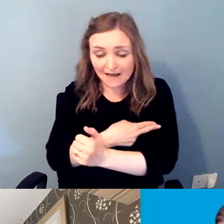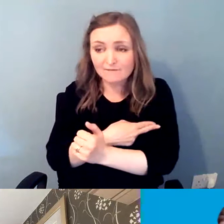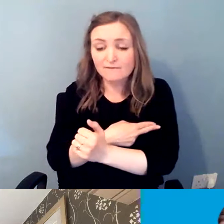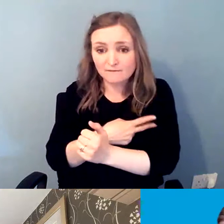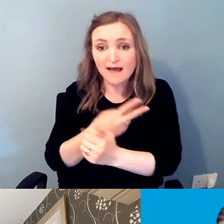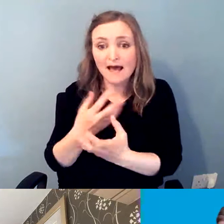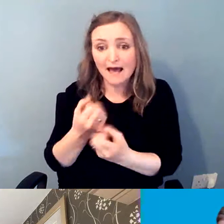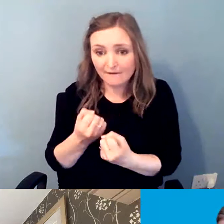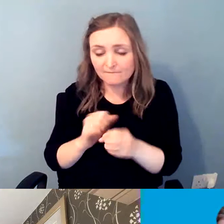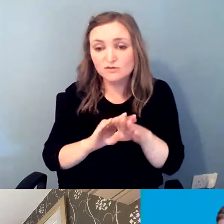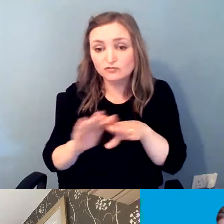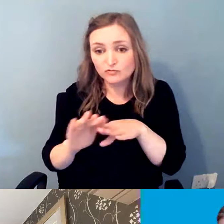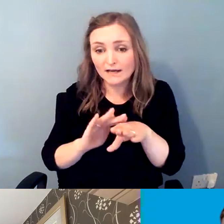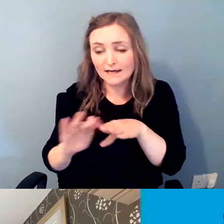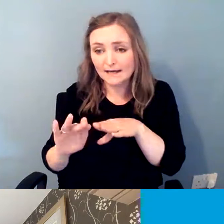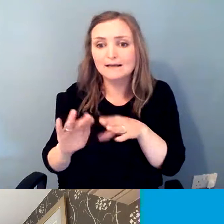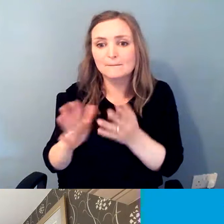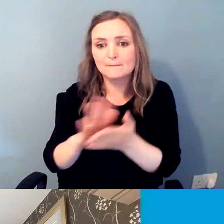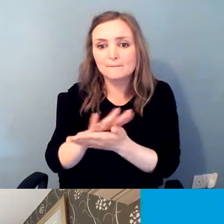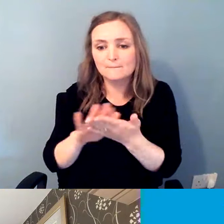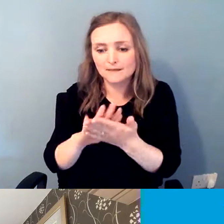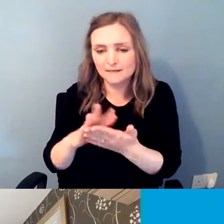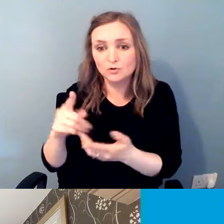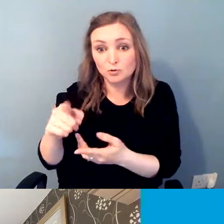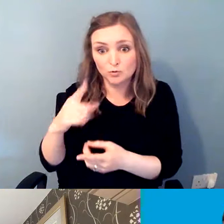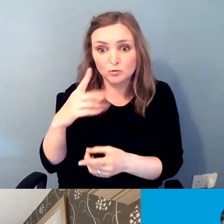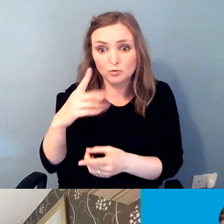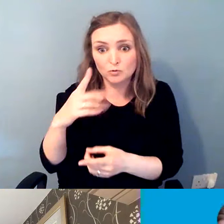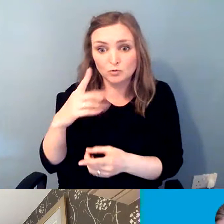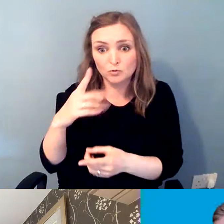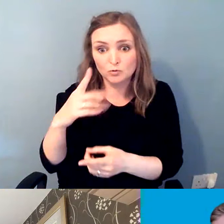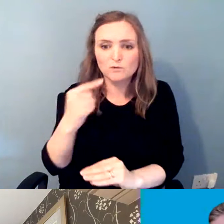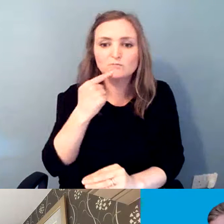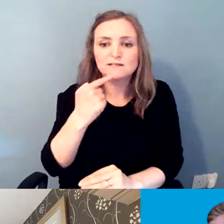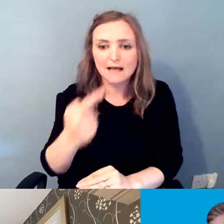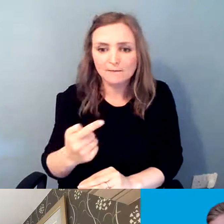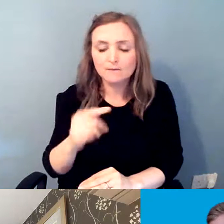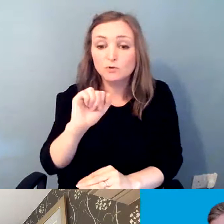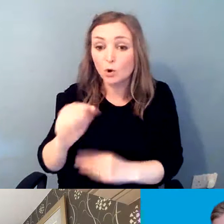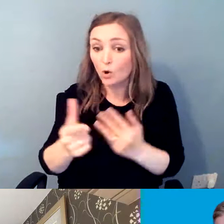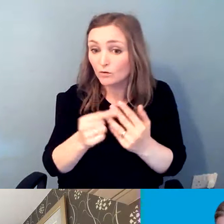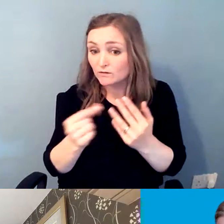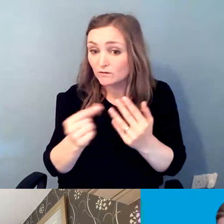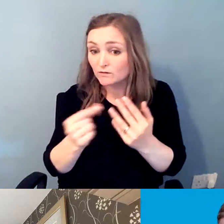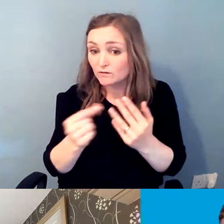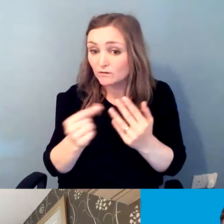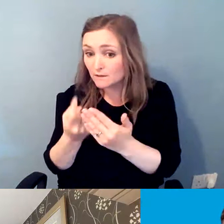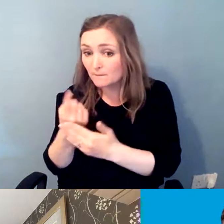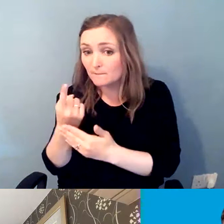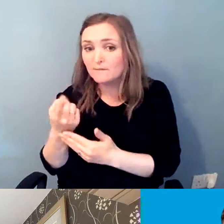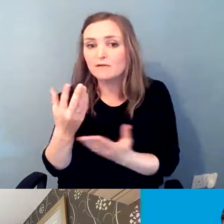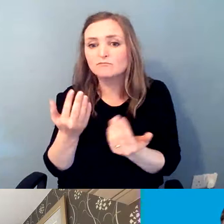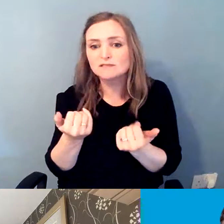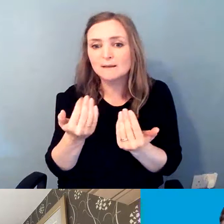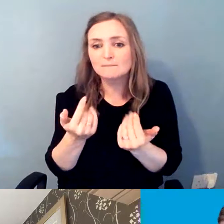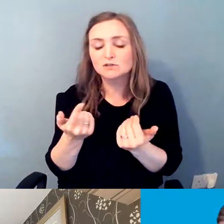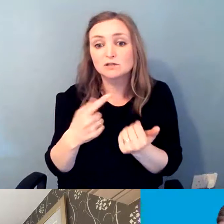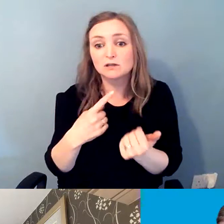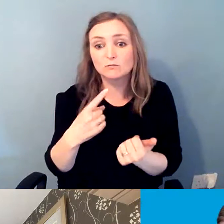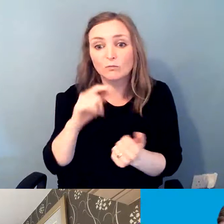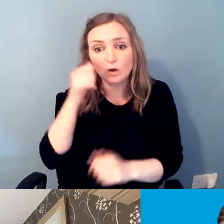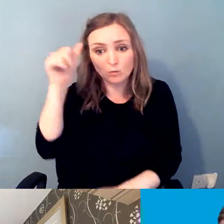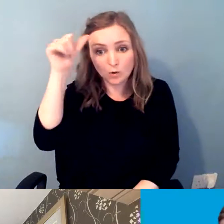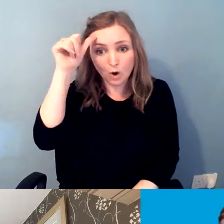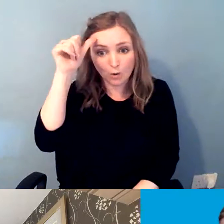type of clinician. So that's why they ask for further information, so that that person can be dealt with more